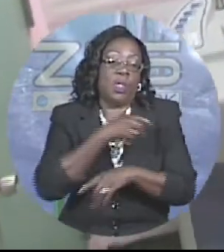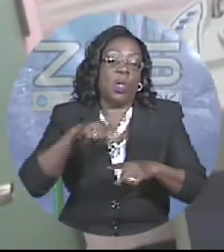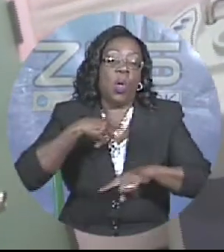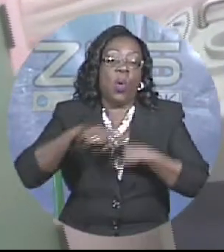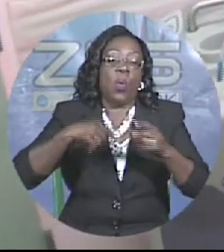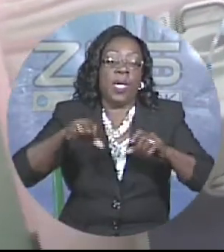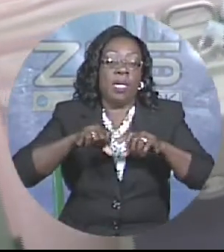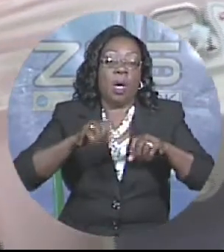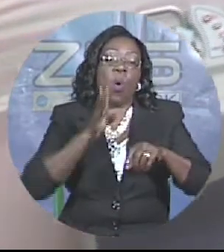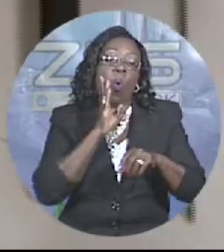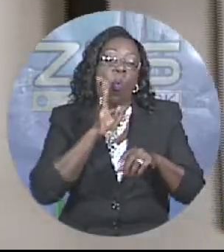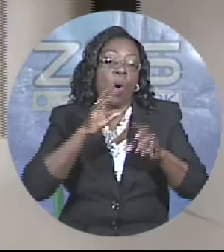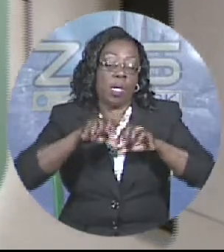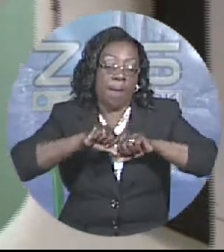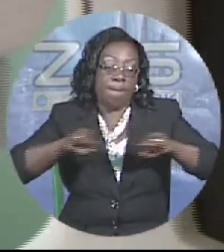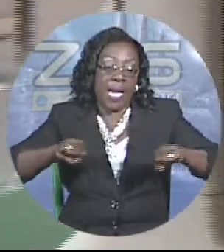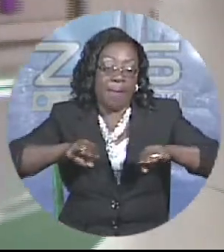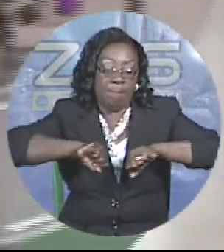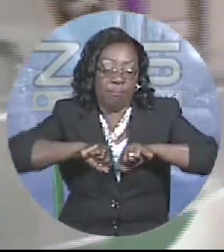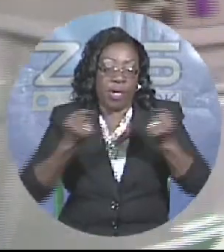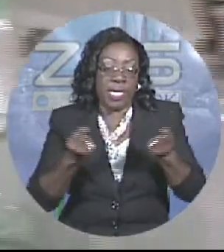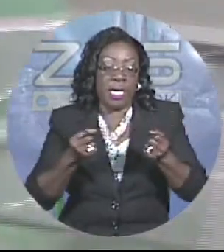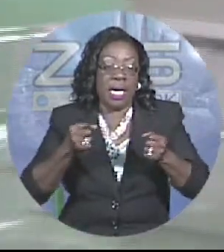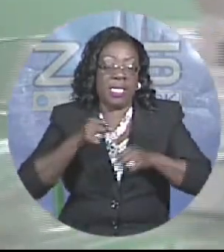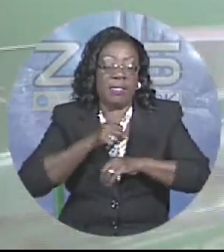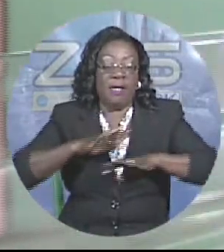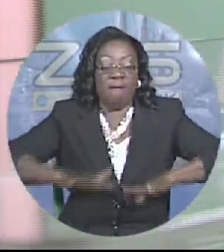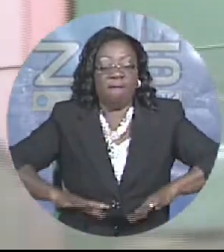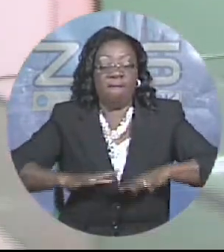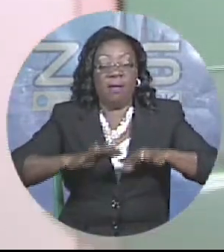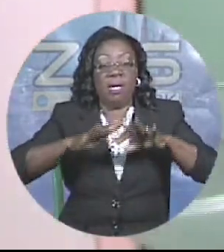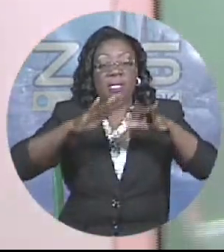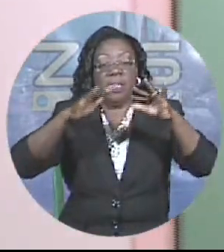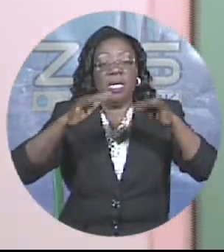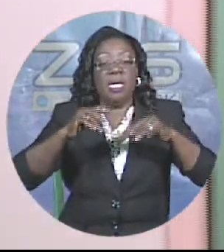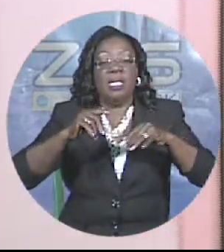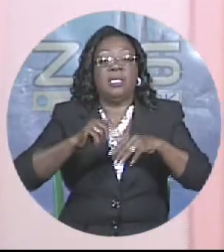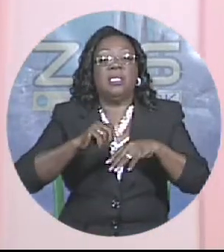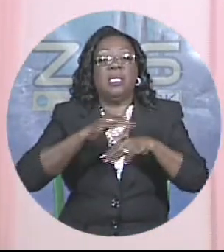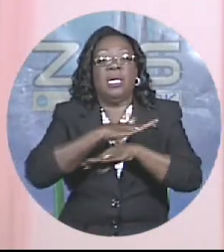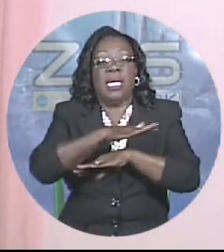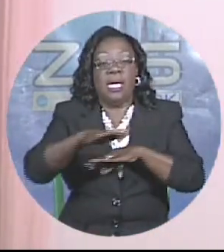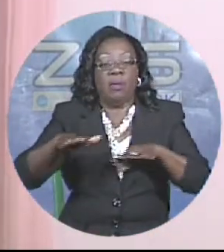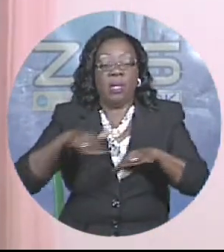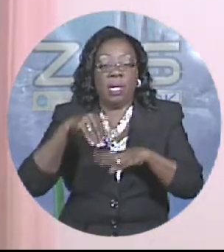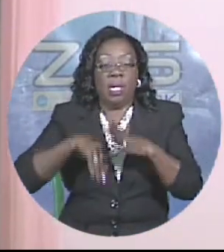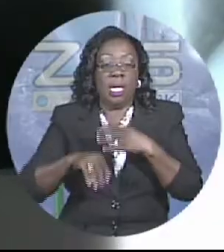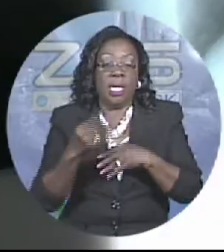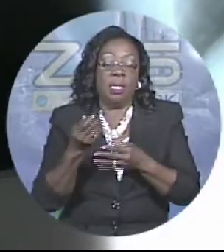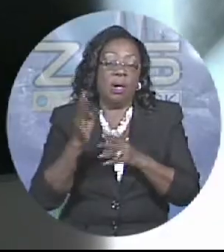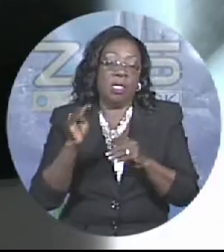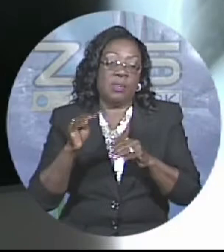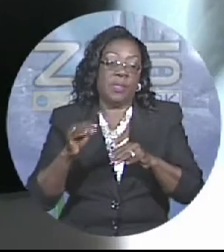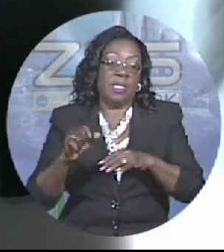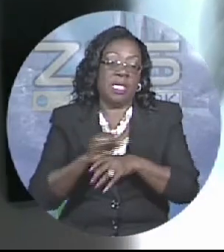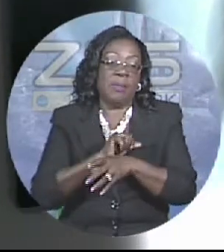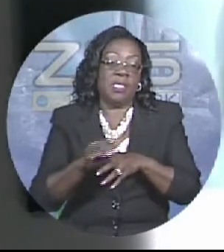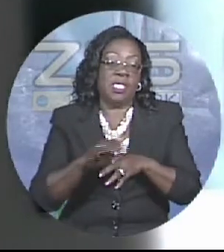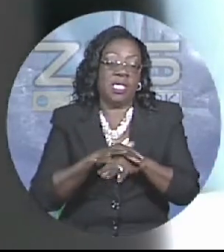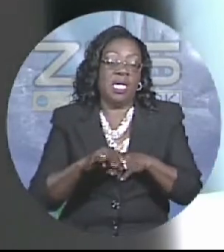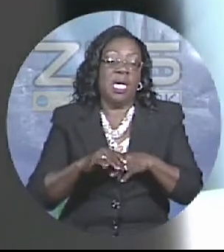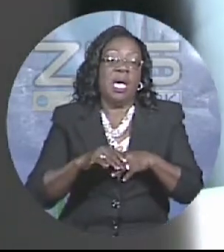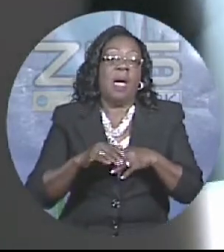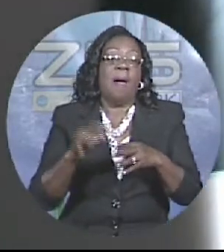facility on the weekend, spreading to various parts of the facility. The flooding damaged the hospital's multi-million dollar CAT scanner